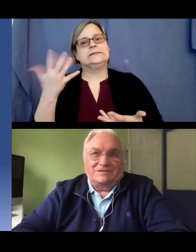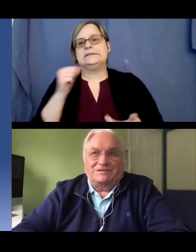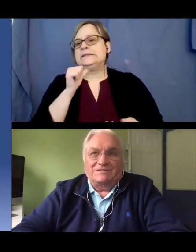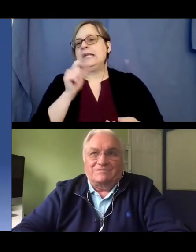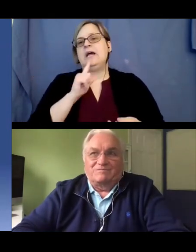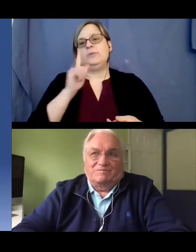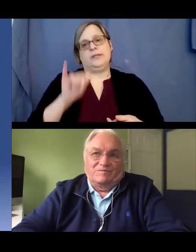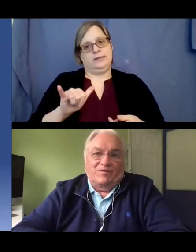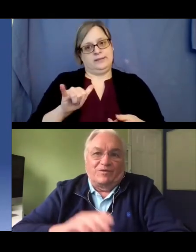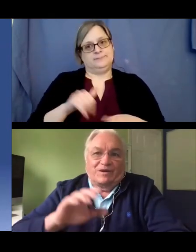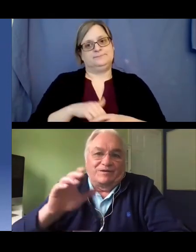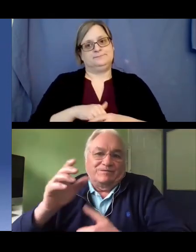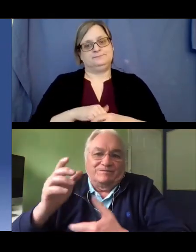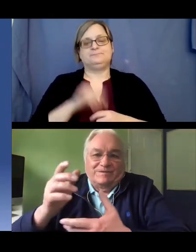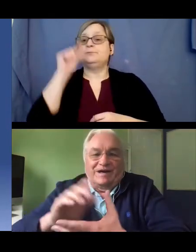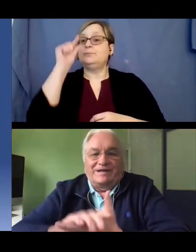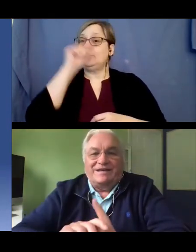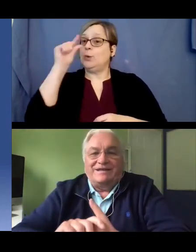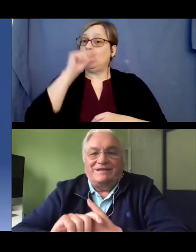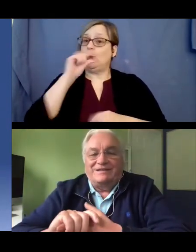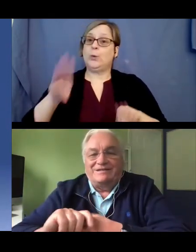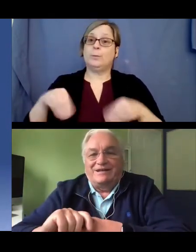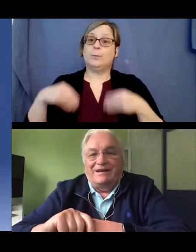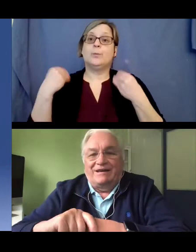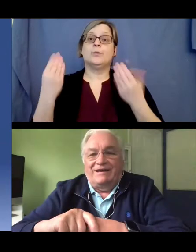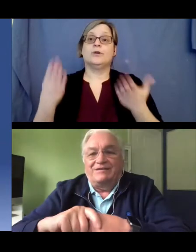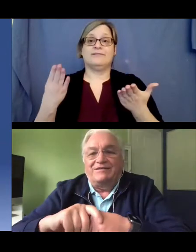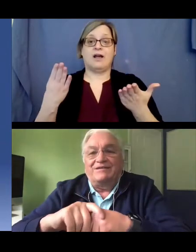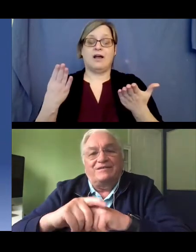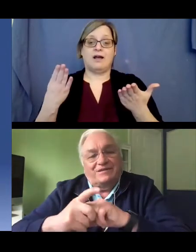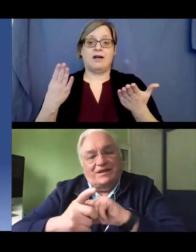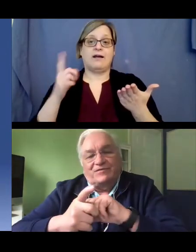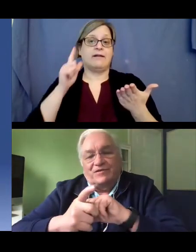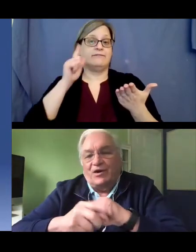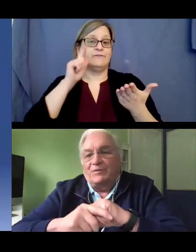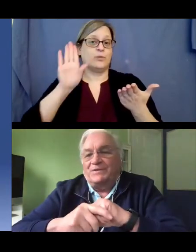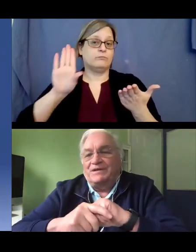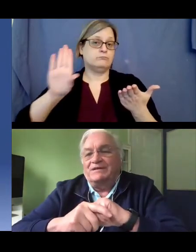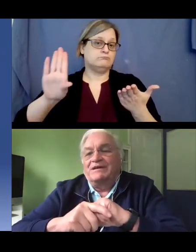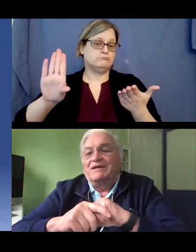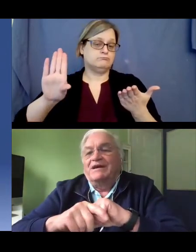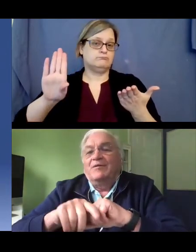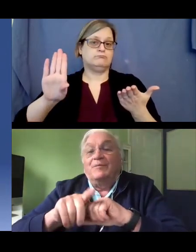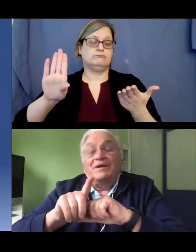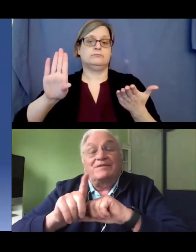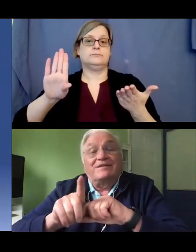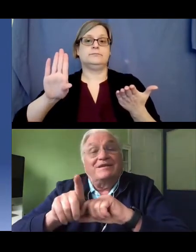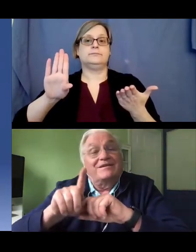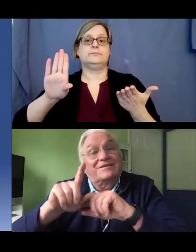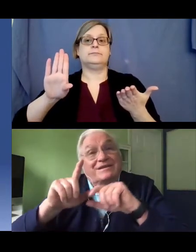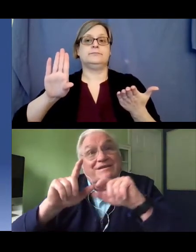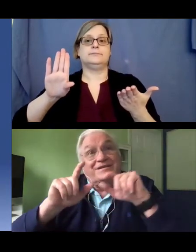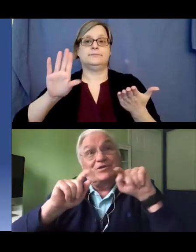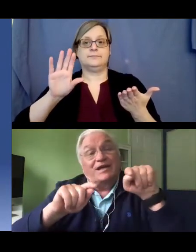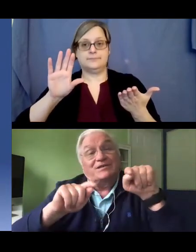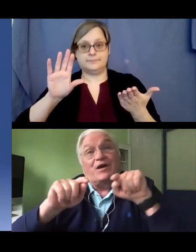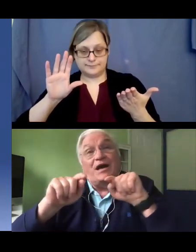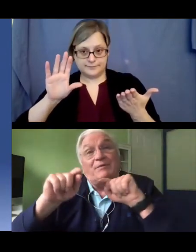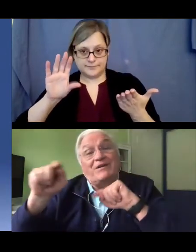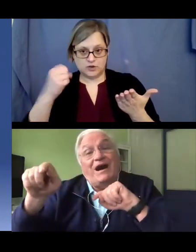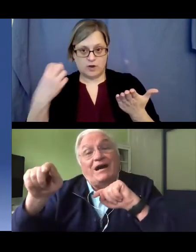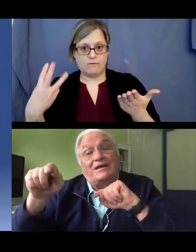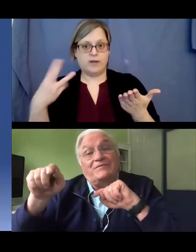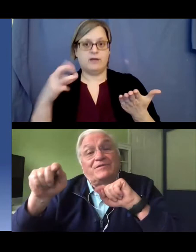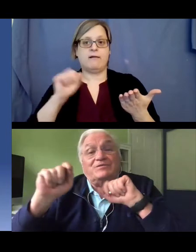does this for their identity and they've developed it, but the